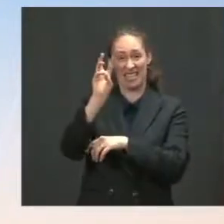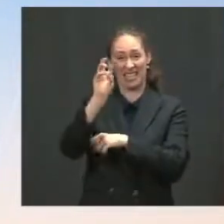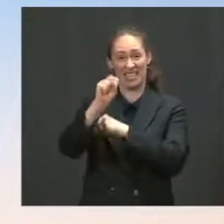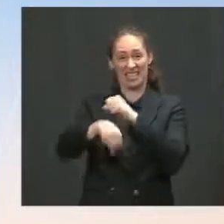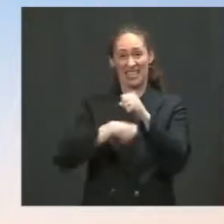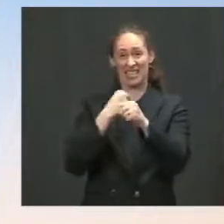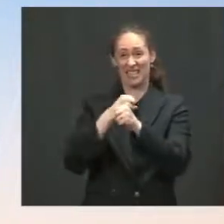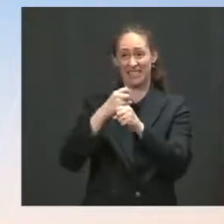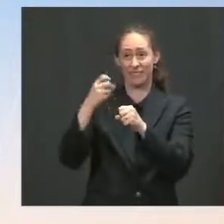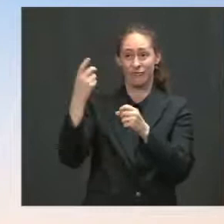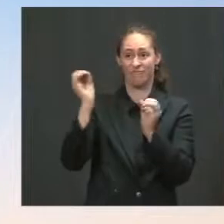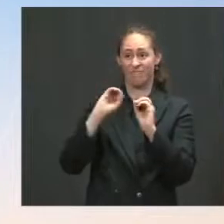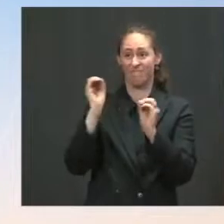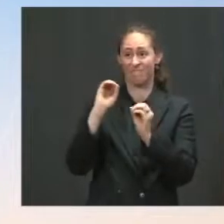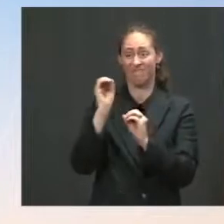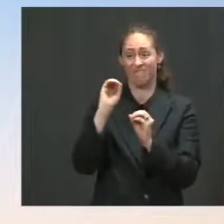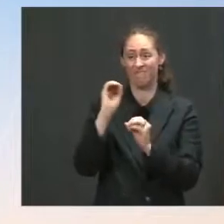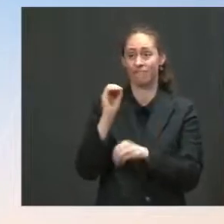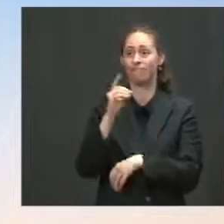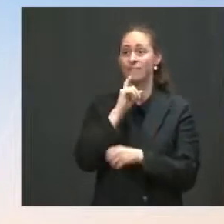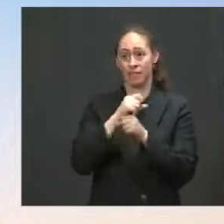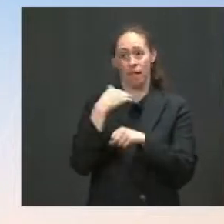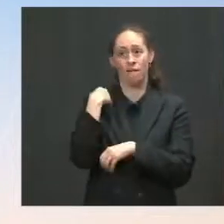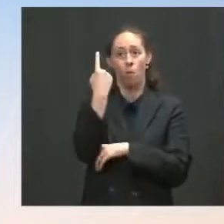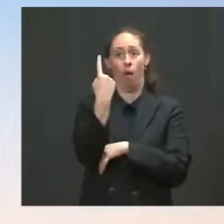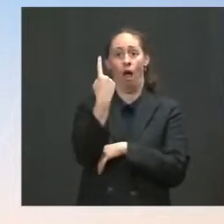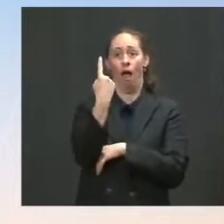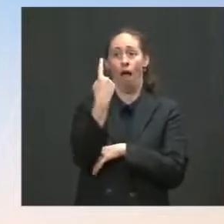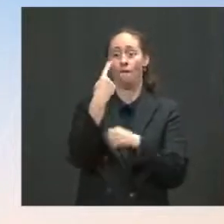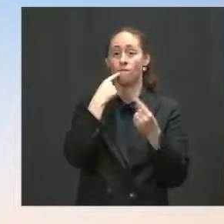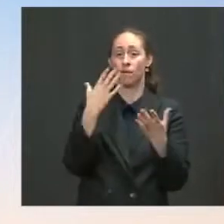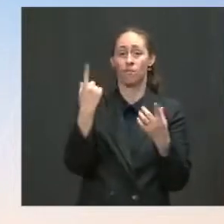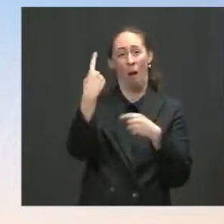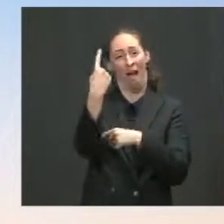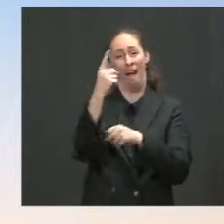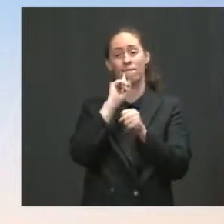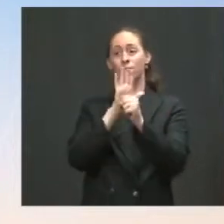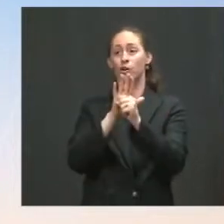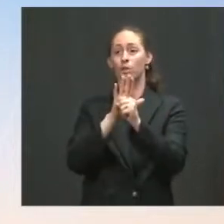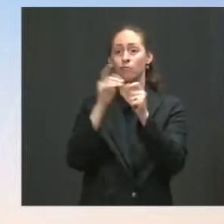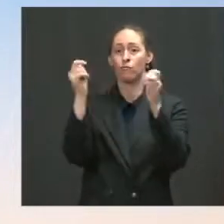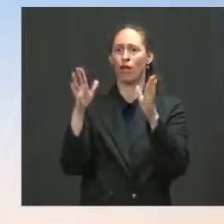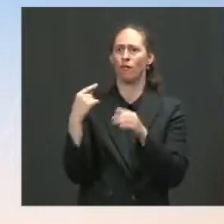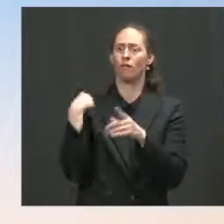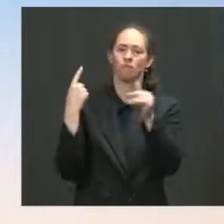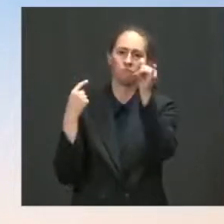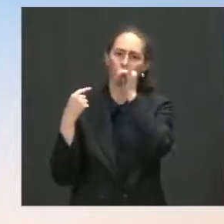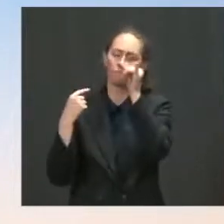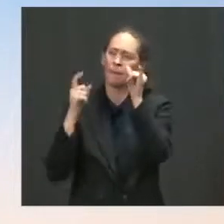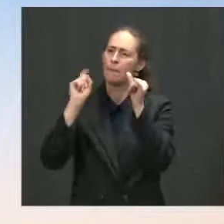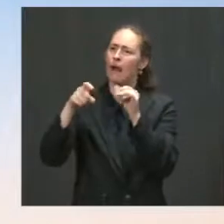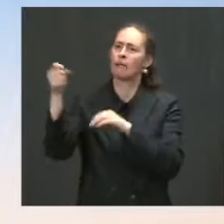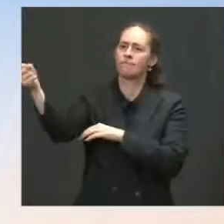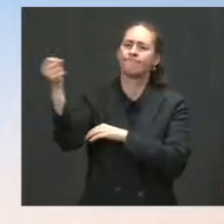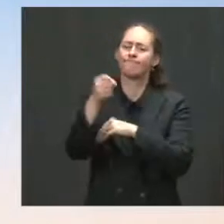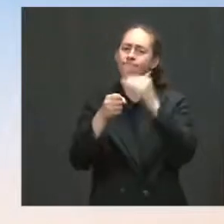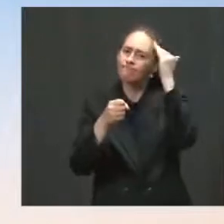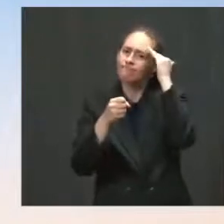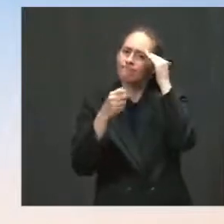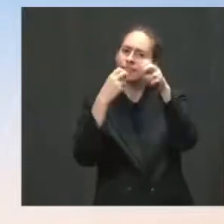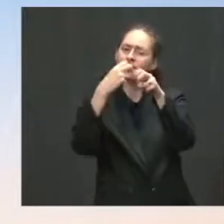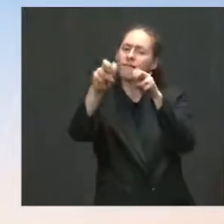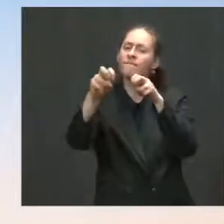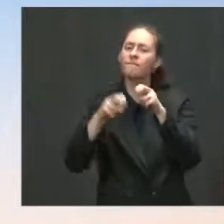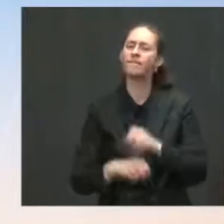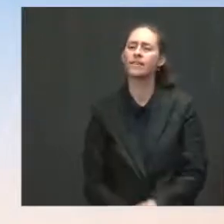So we've been eyes wide open into the challenge from the beginning. But we are disappointed by the